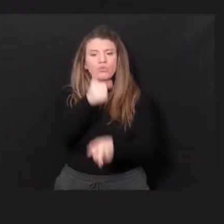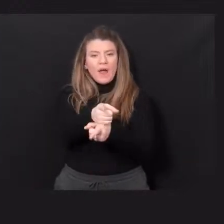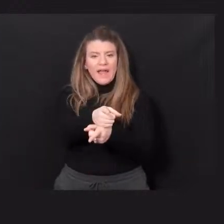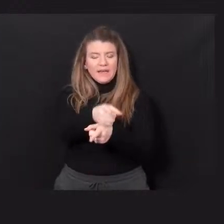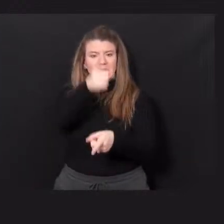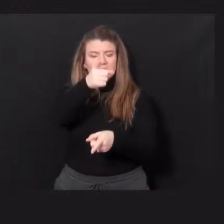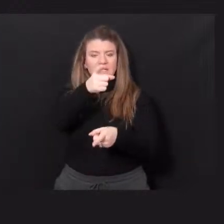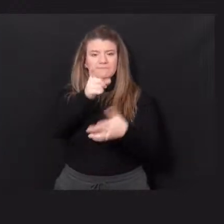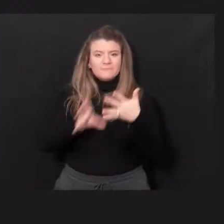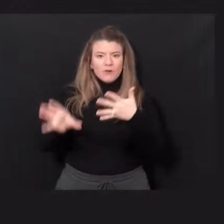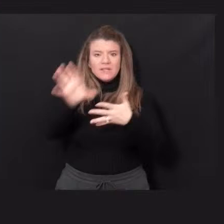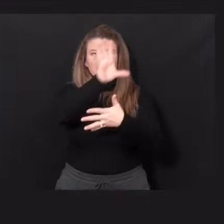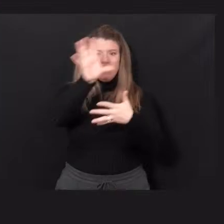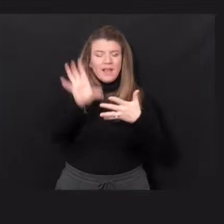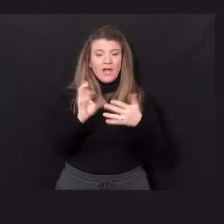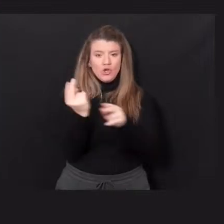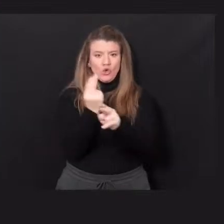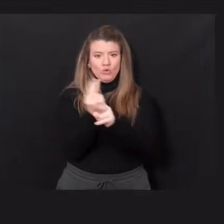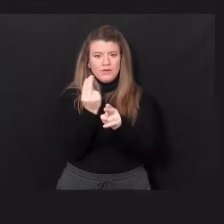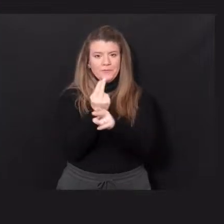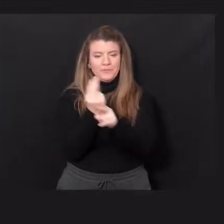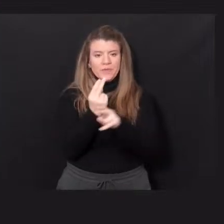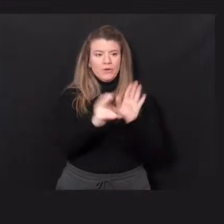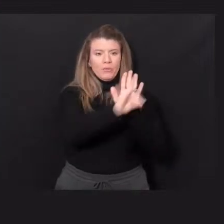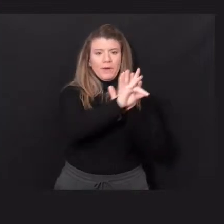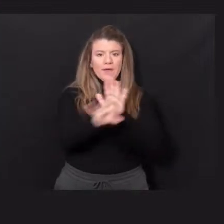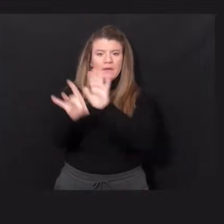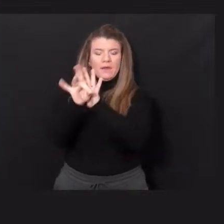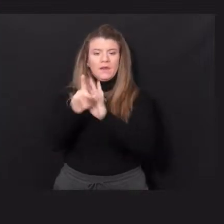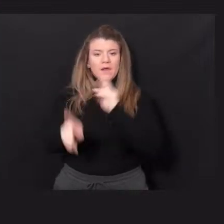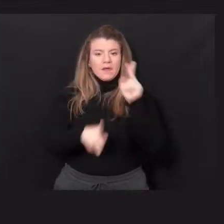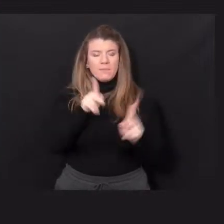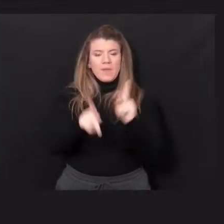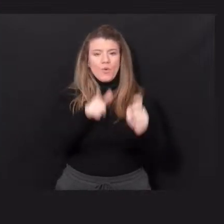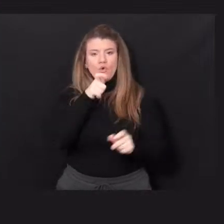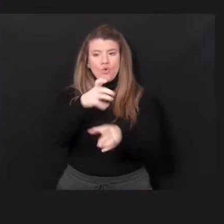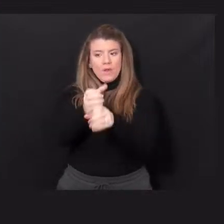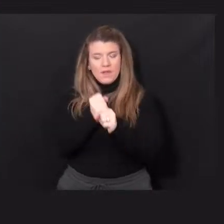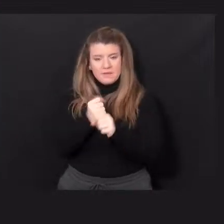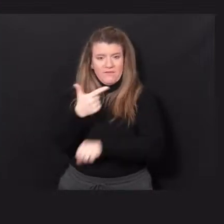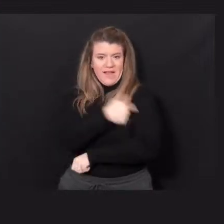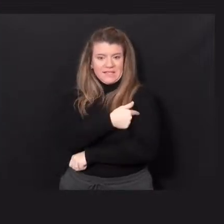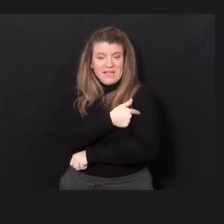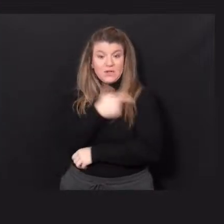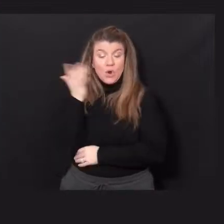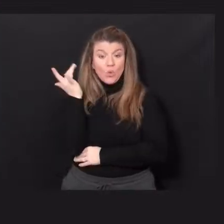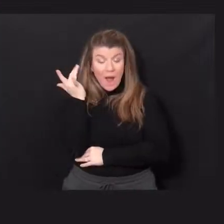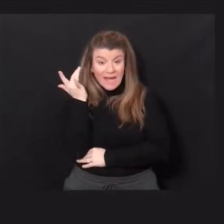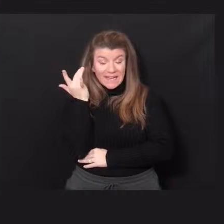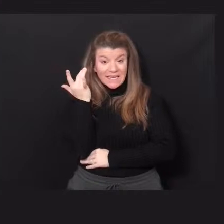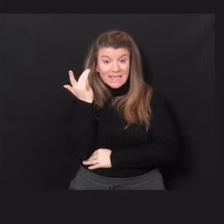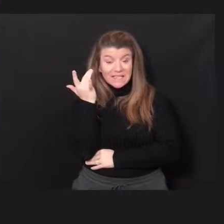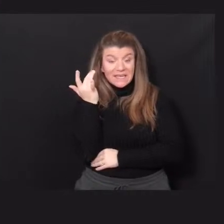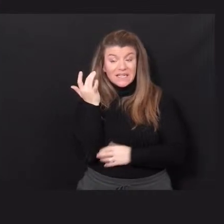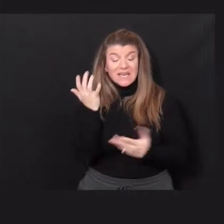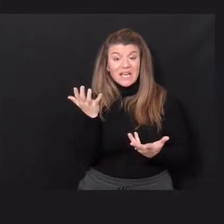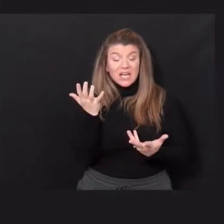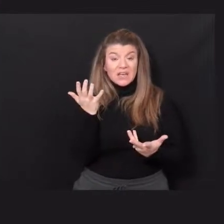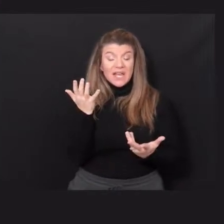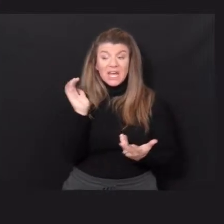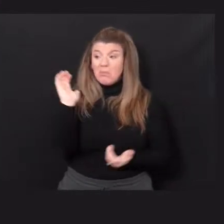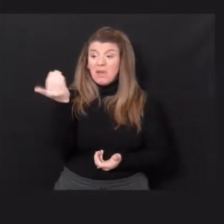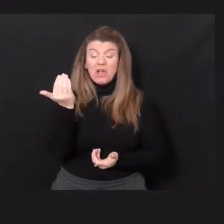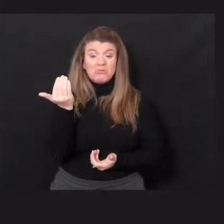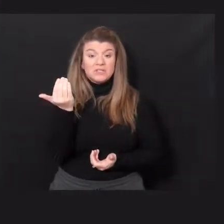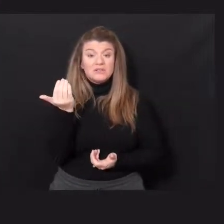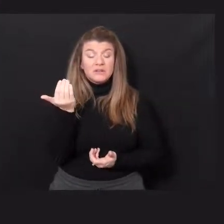criteria that's being used to pick people to get the vaccine? Because it appears